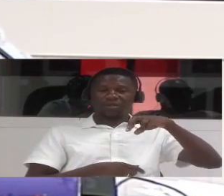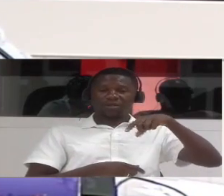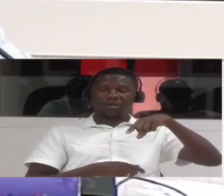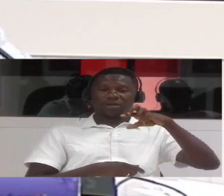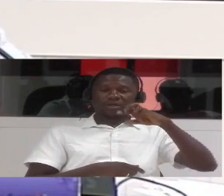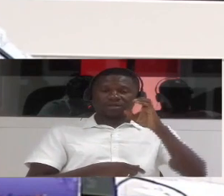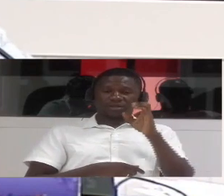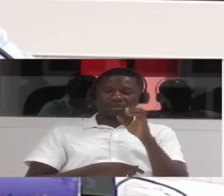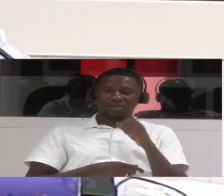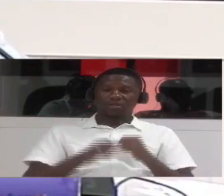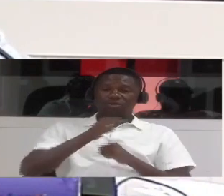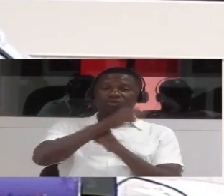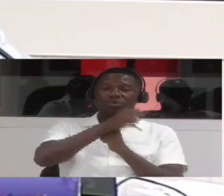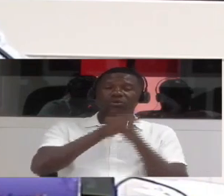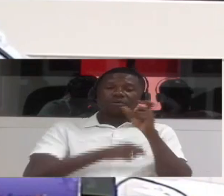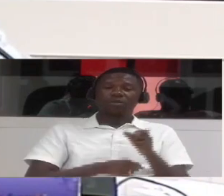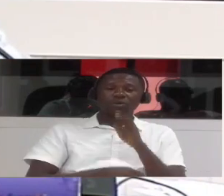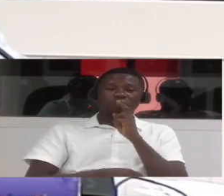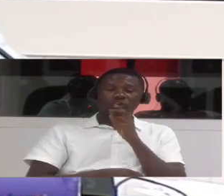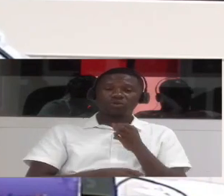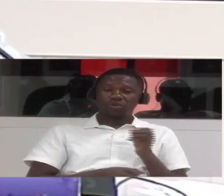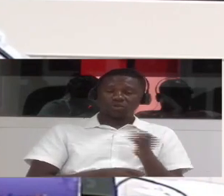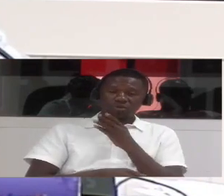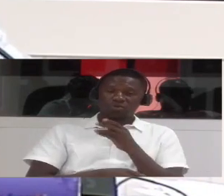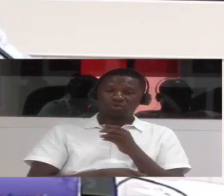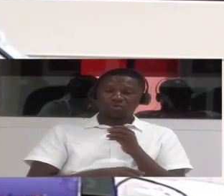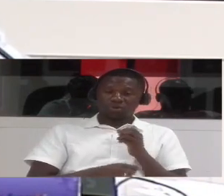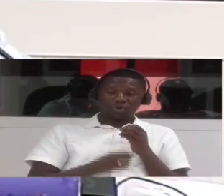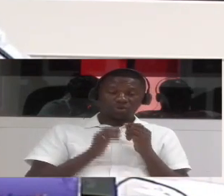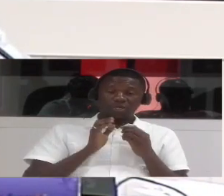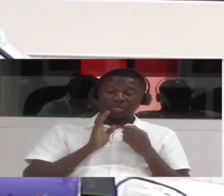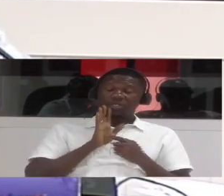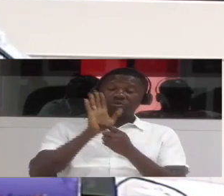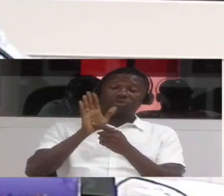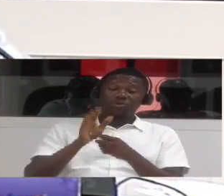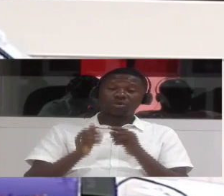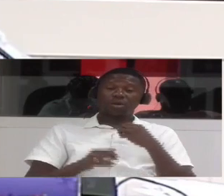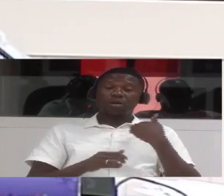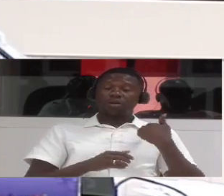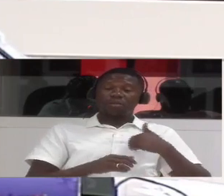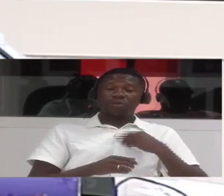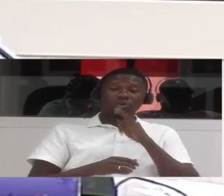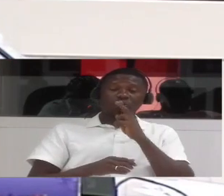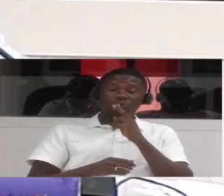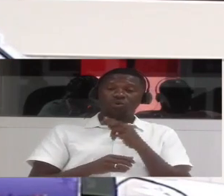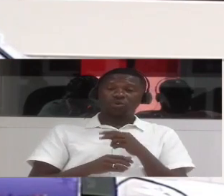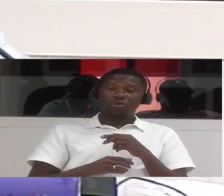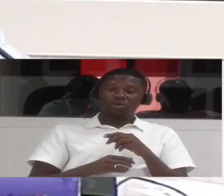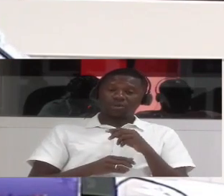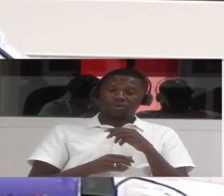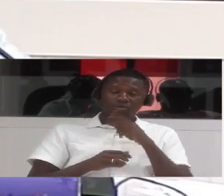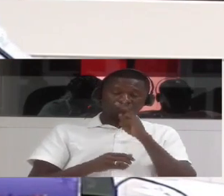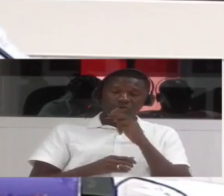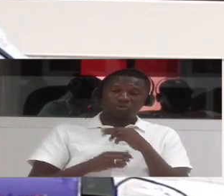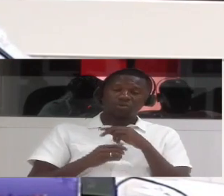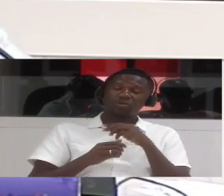supporter who said that he was going to expose the atrocities of Baba Diop, now late.